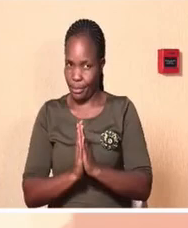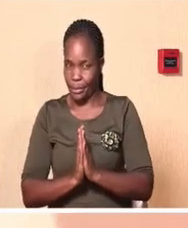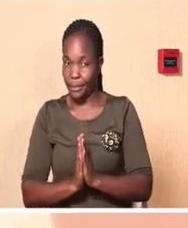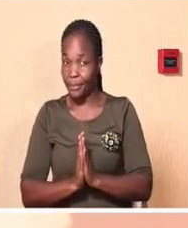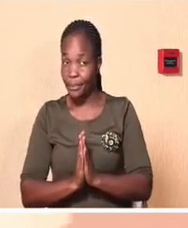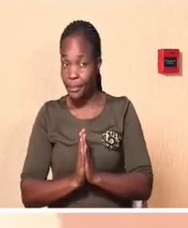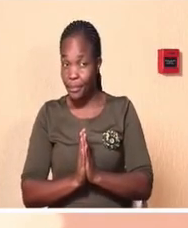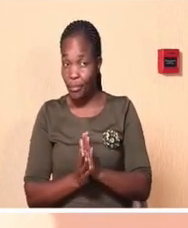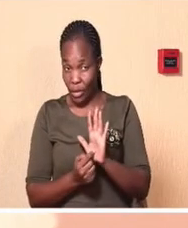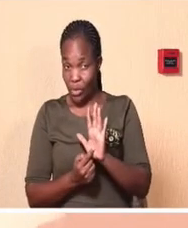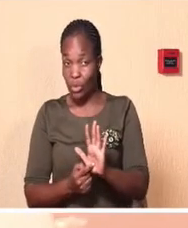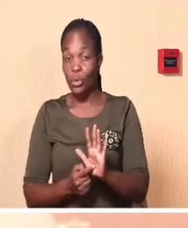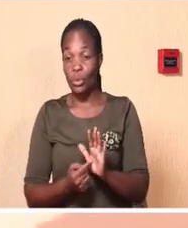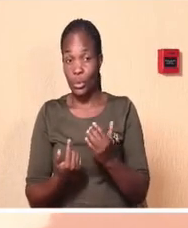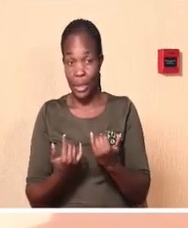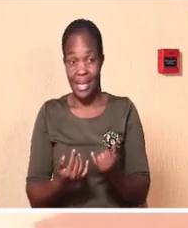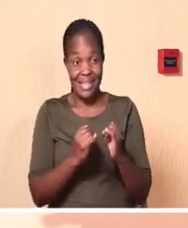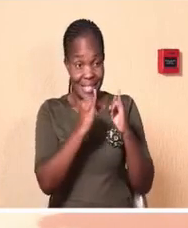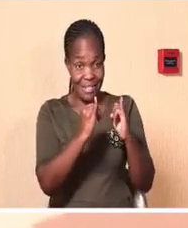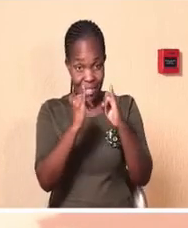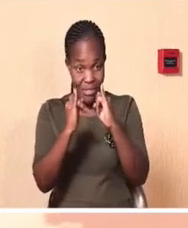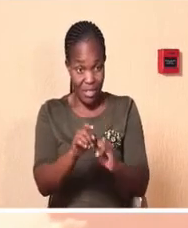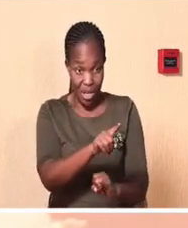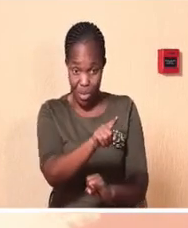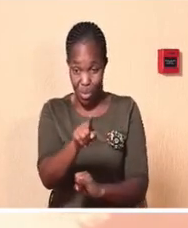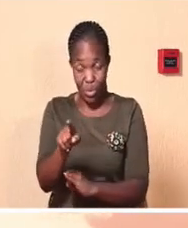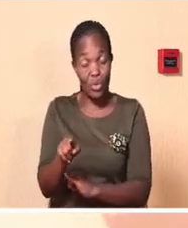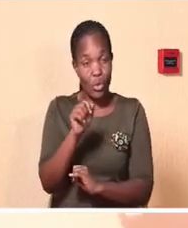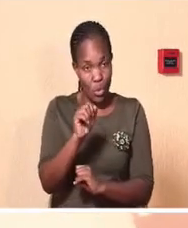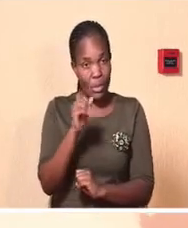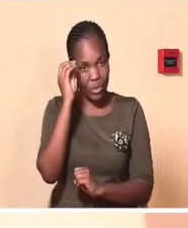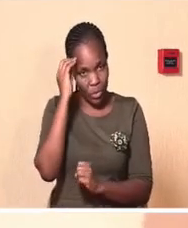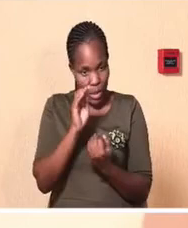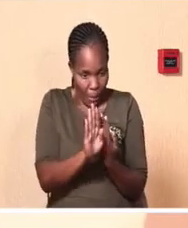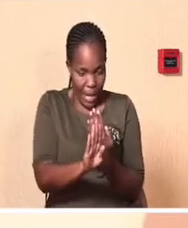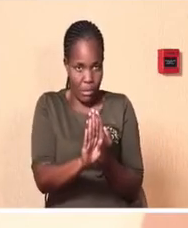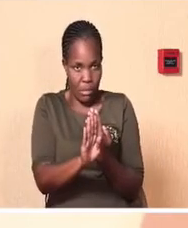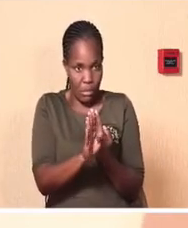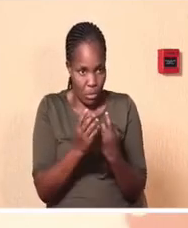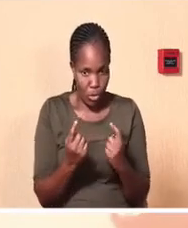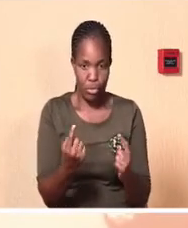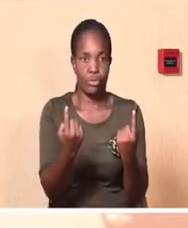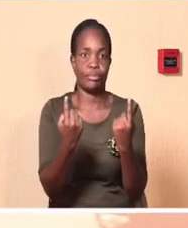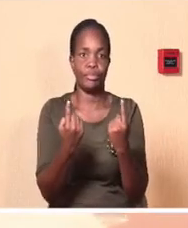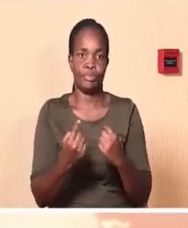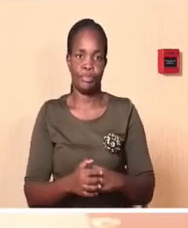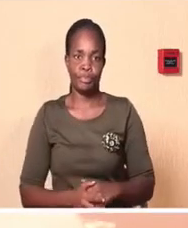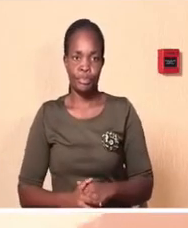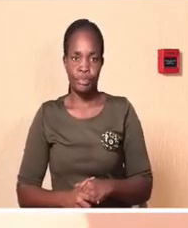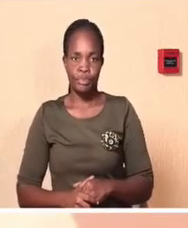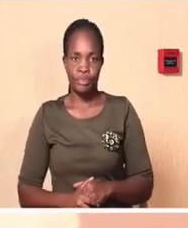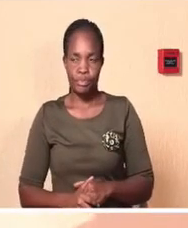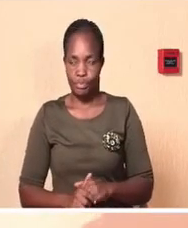why, as an individual, you need to make sure that you are protecting yourself. Because